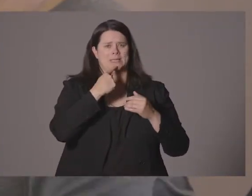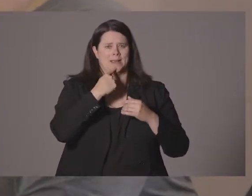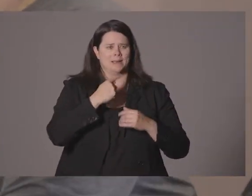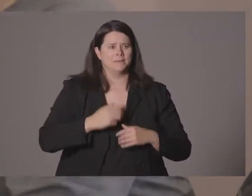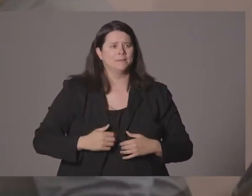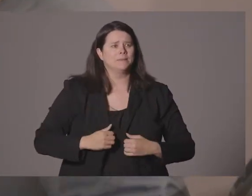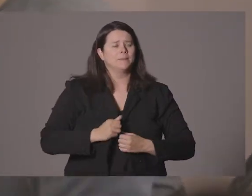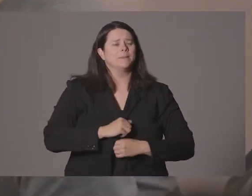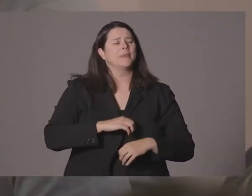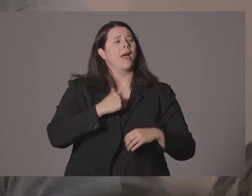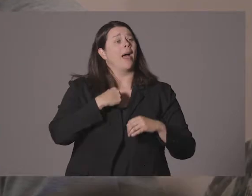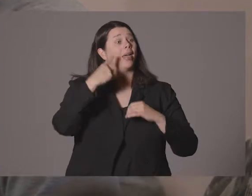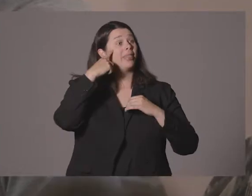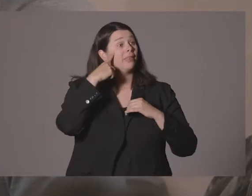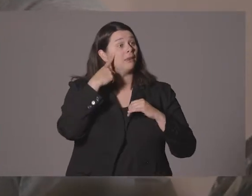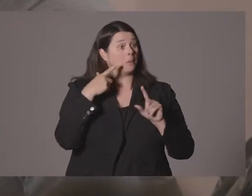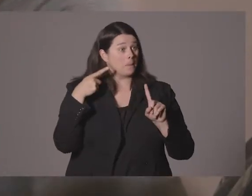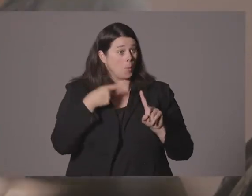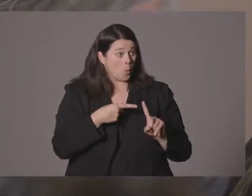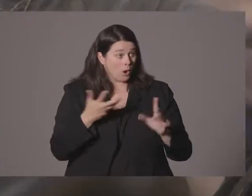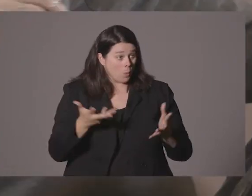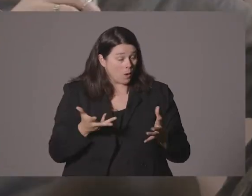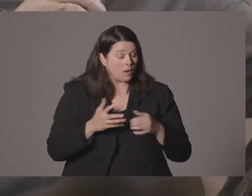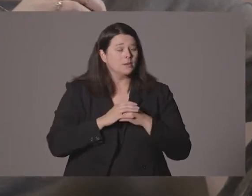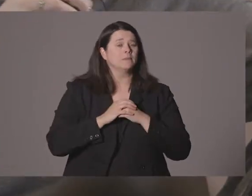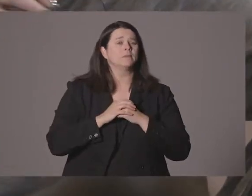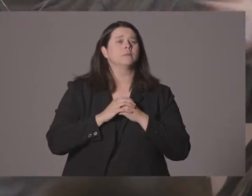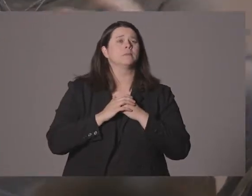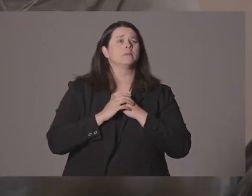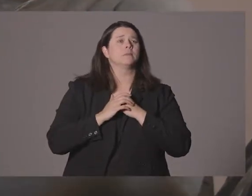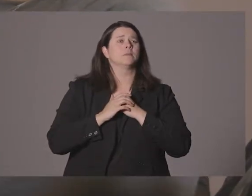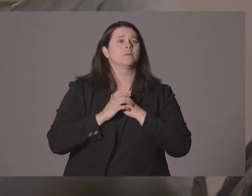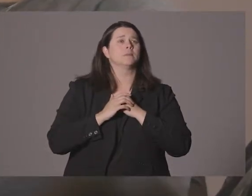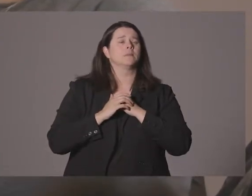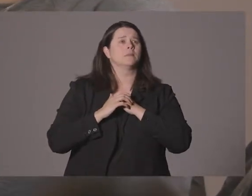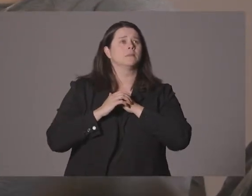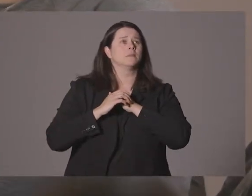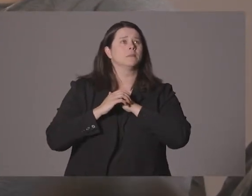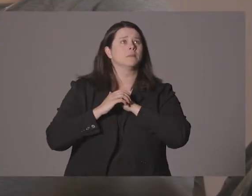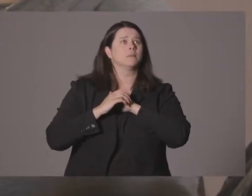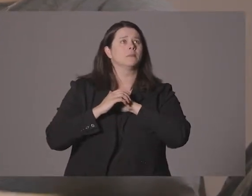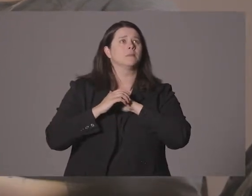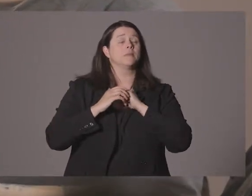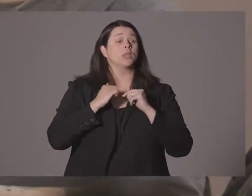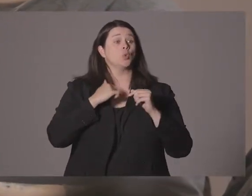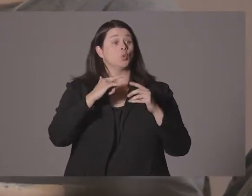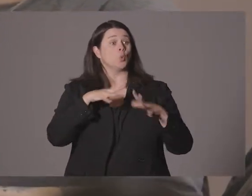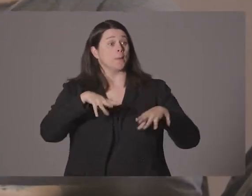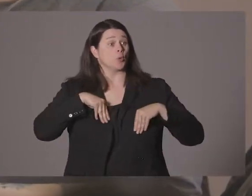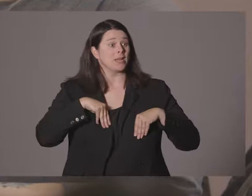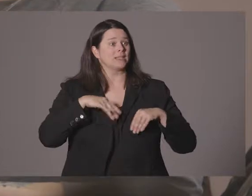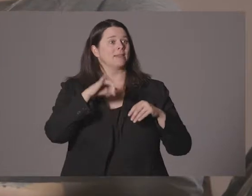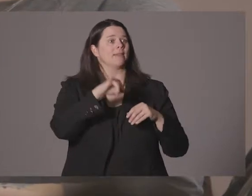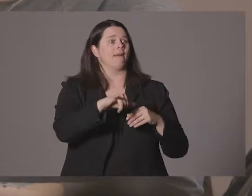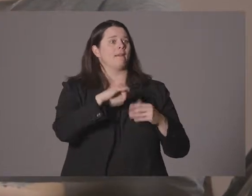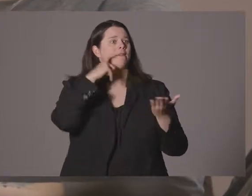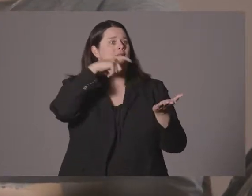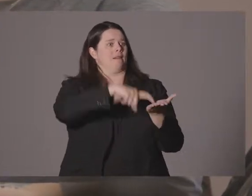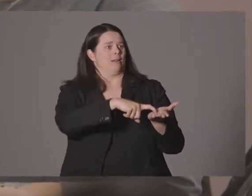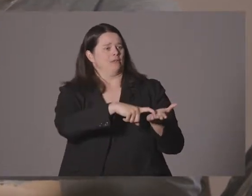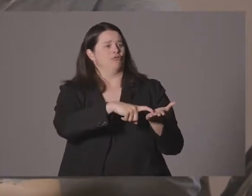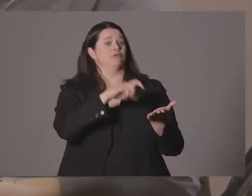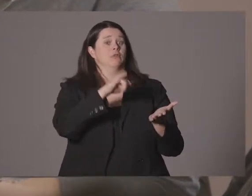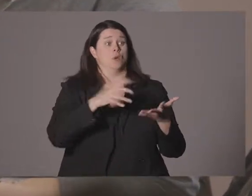Sarah Fludum again. So just to add to what you were saying, I think it also says to me